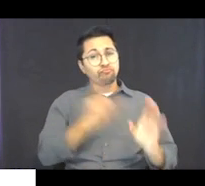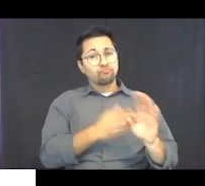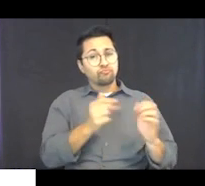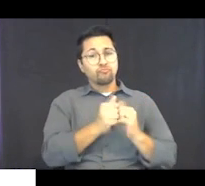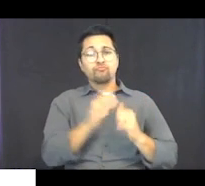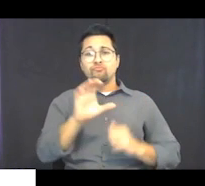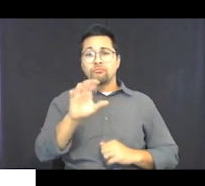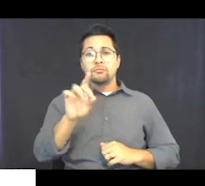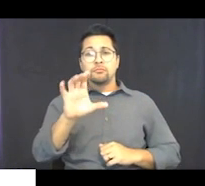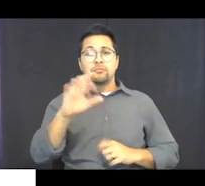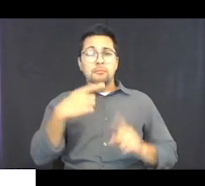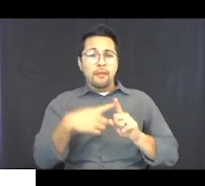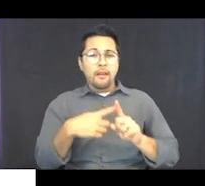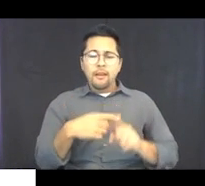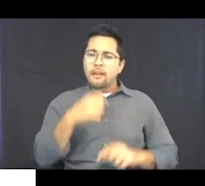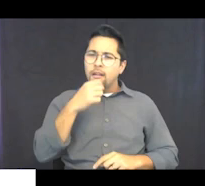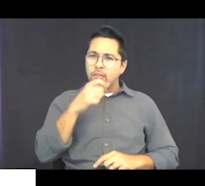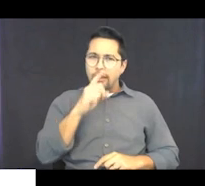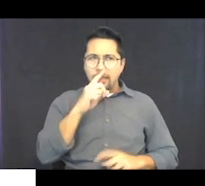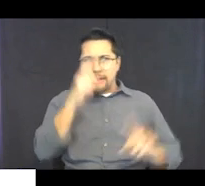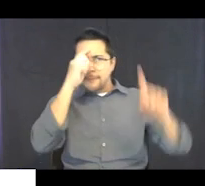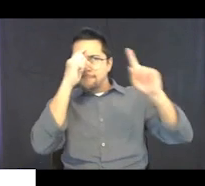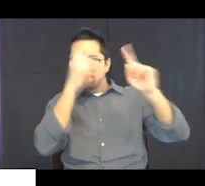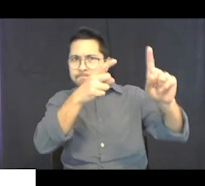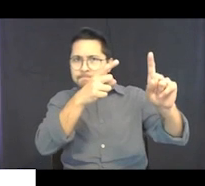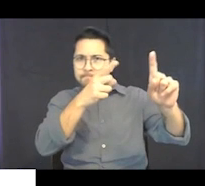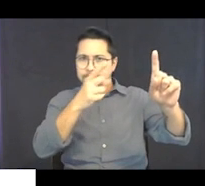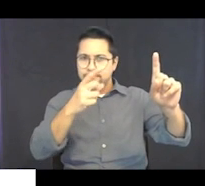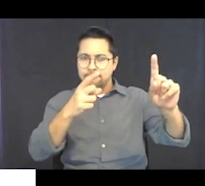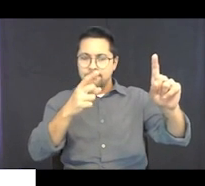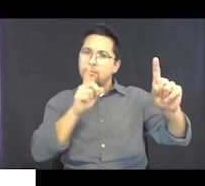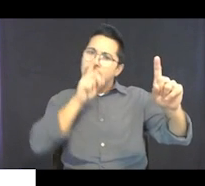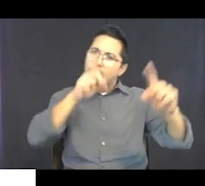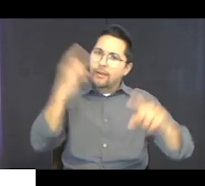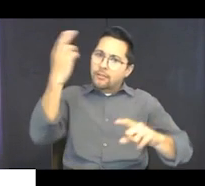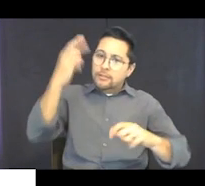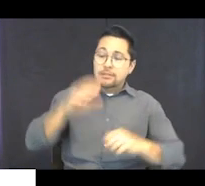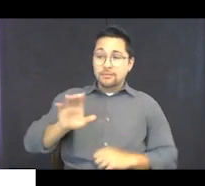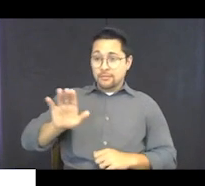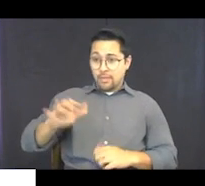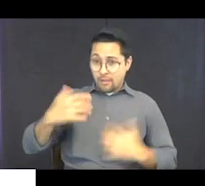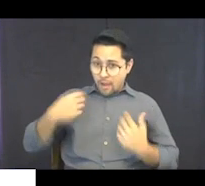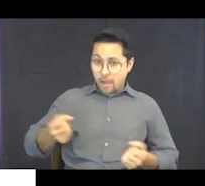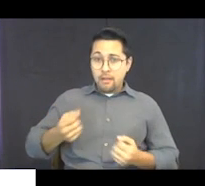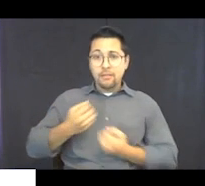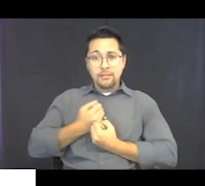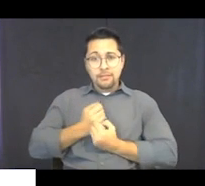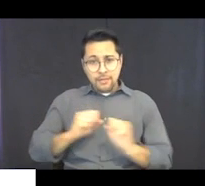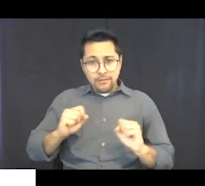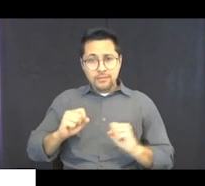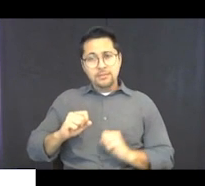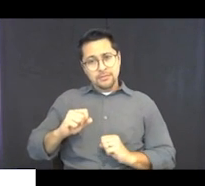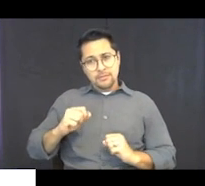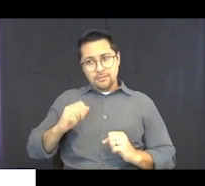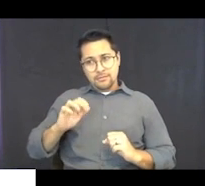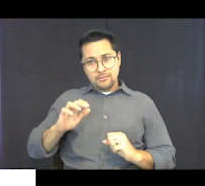Plus, never lose sight of the real reason: the consumer's health, safety, and well-being.